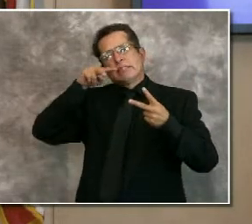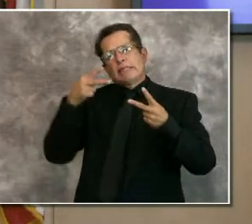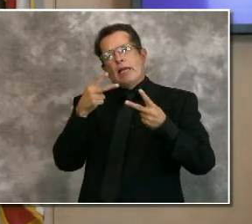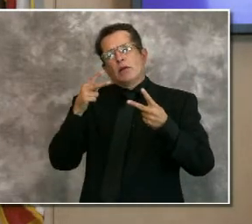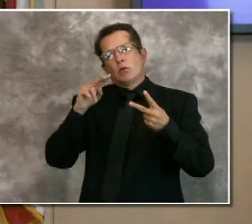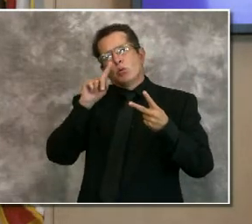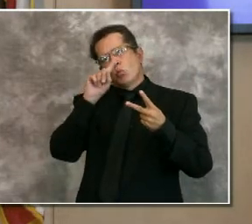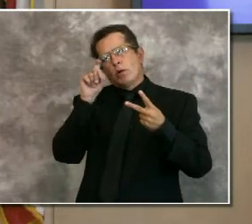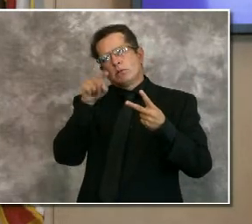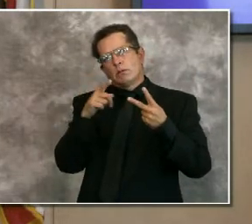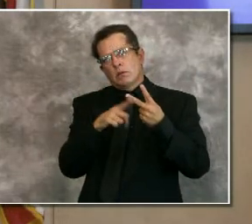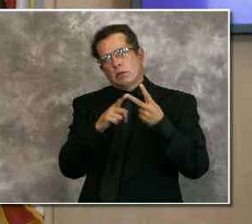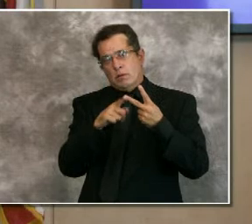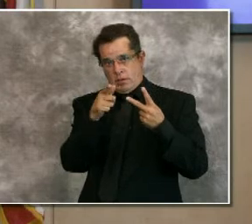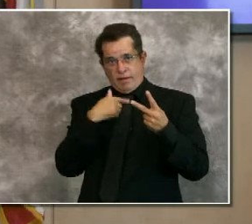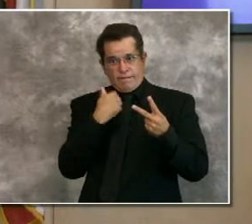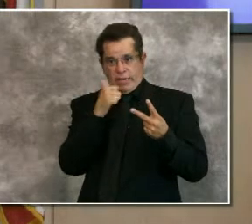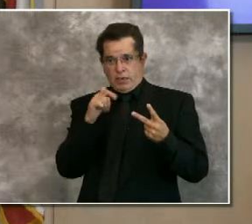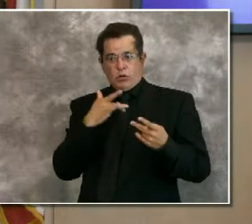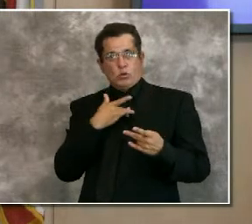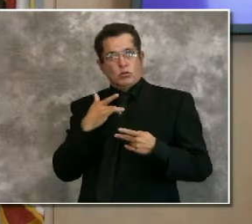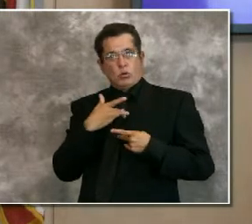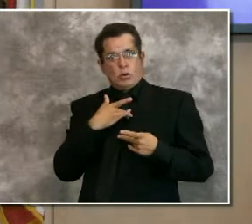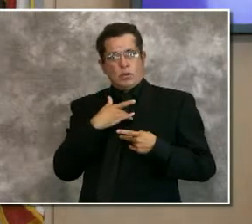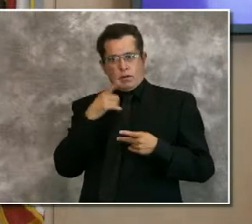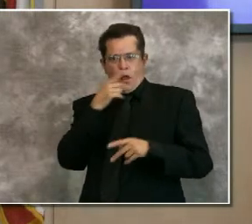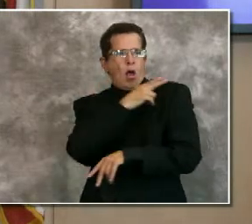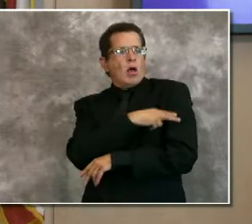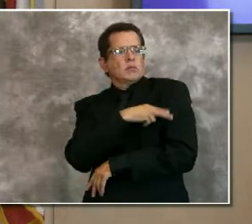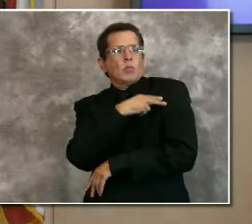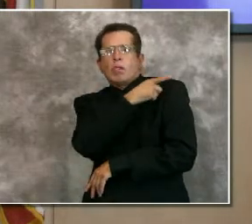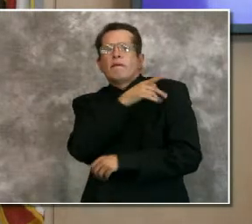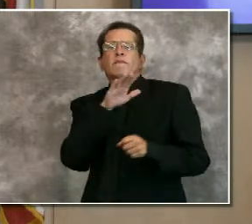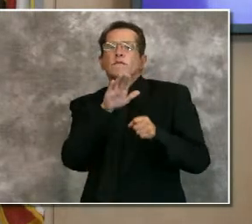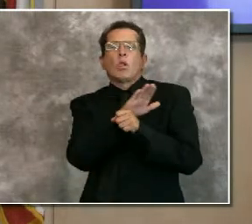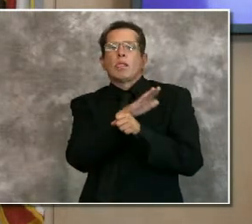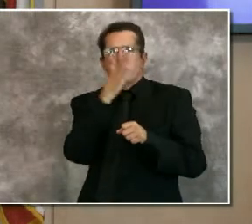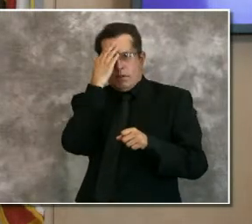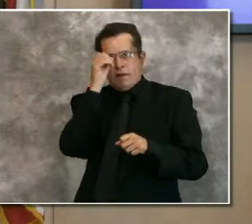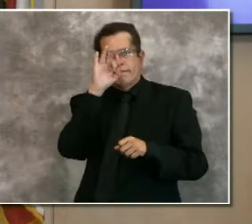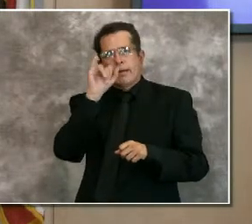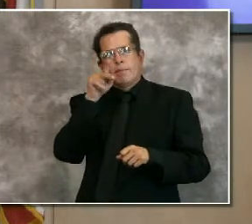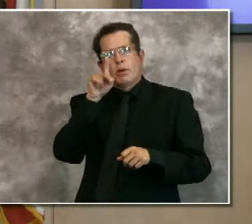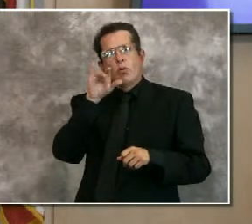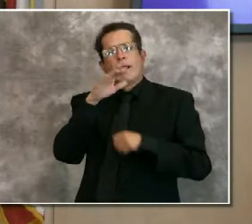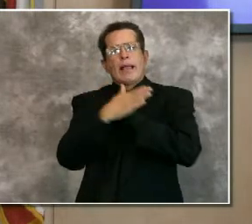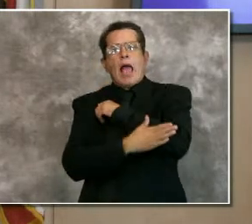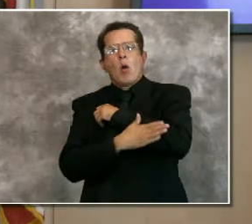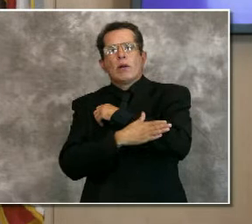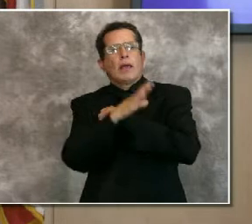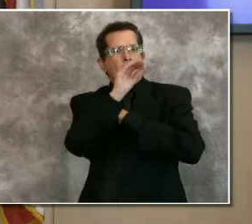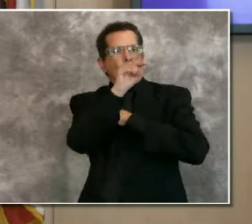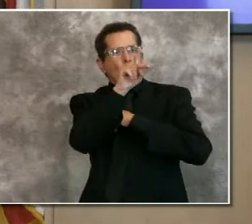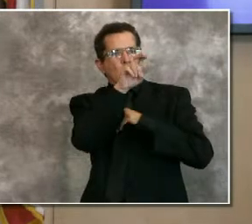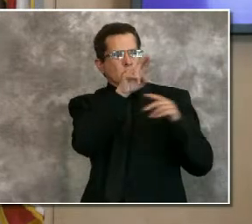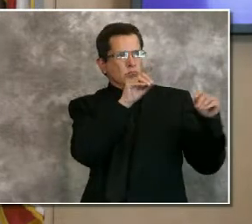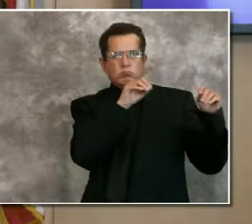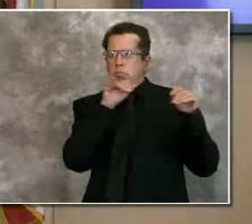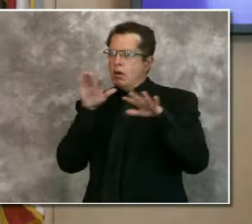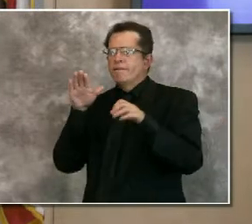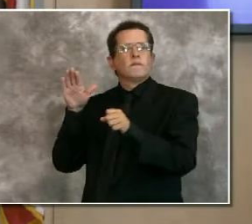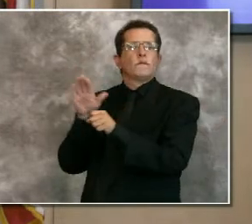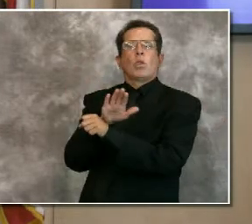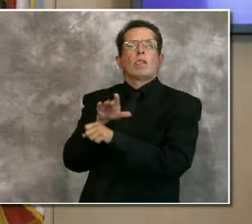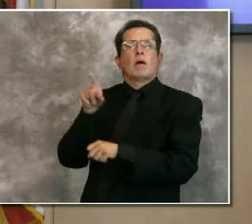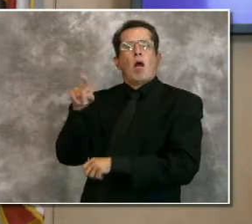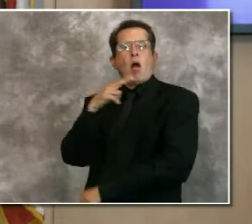there any concerns over hospital capacity with cases coming in from Imperial County and the border? Well, as you may or may